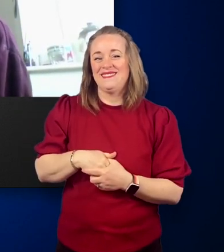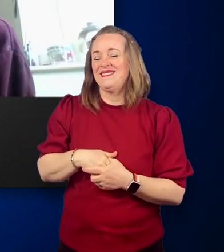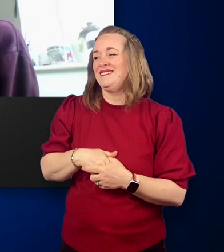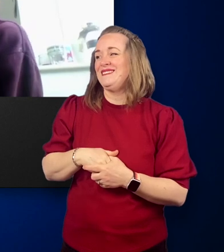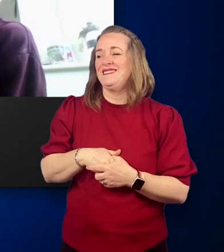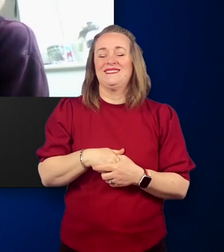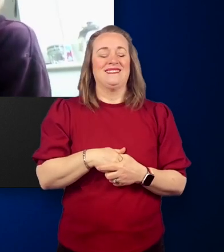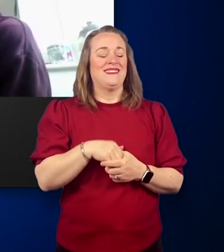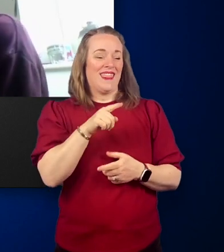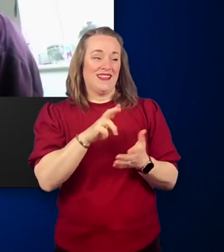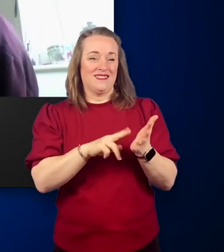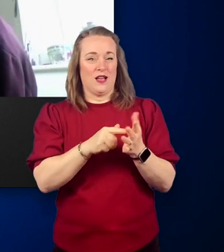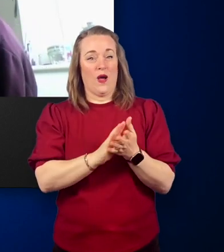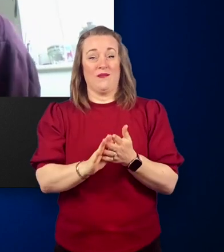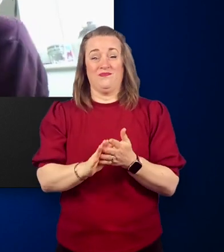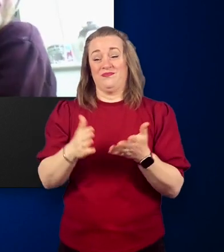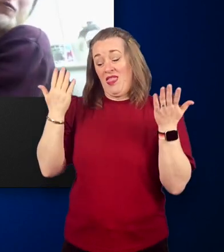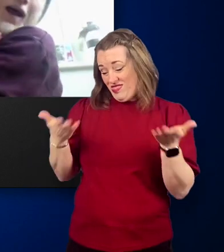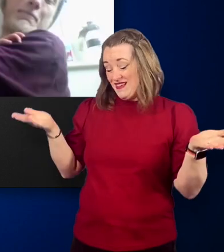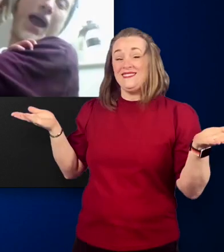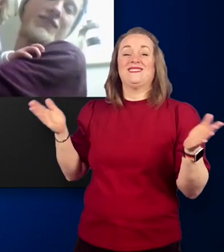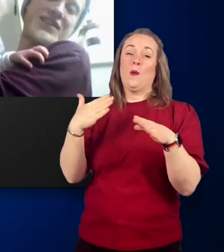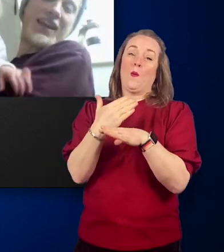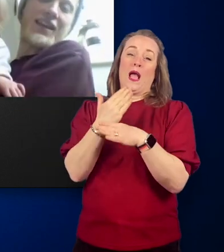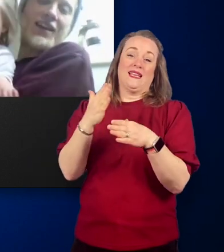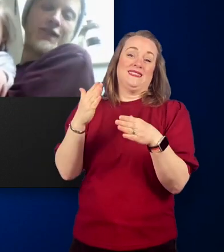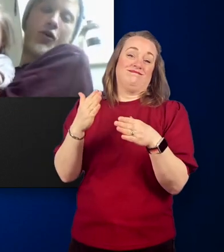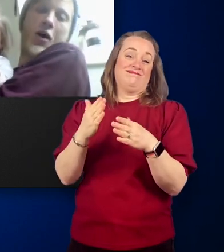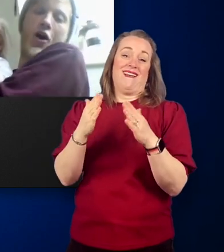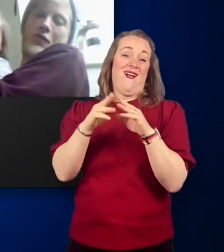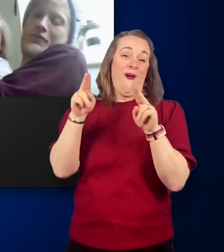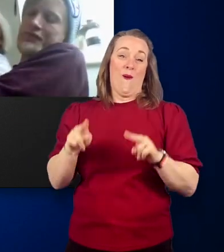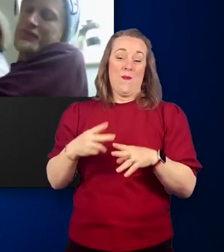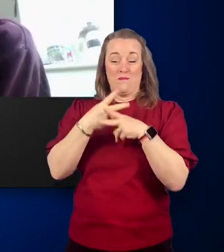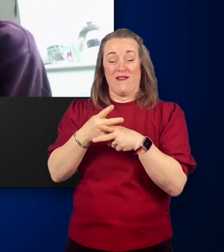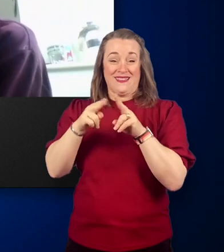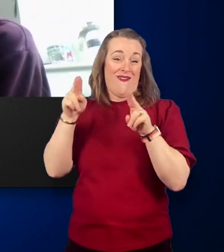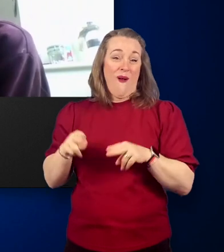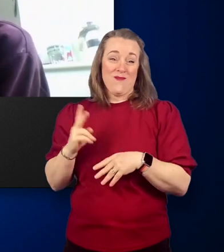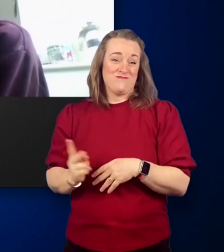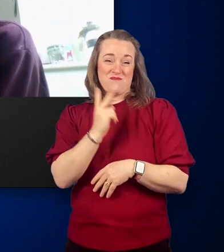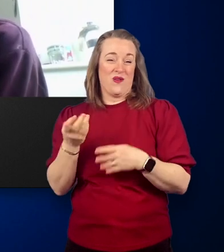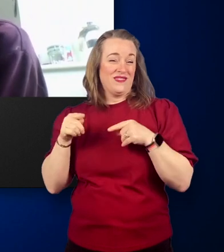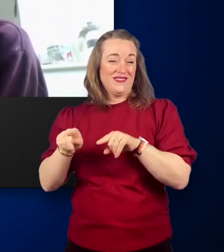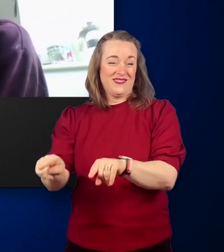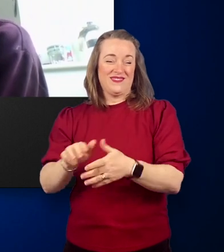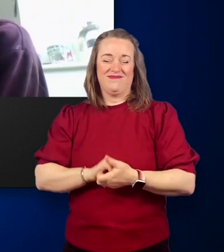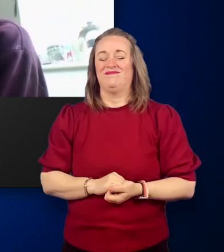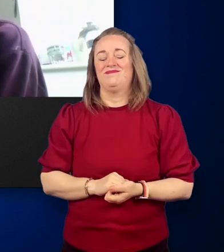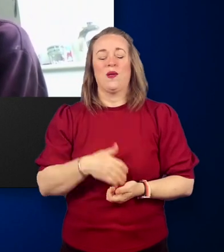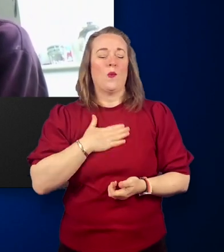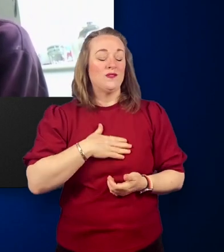Noah. But this is working from home and parenting from home. I just want to say